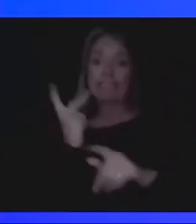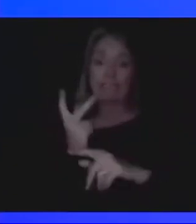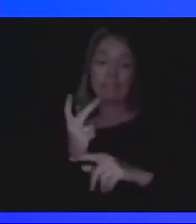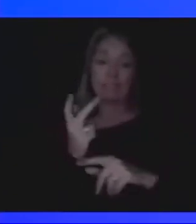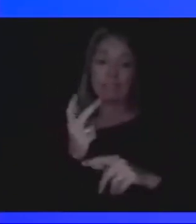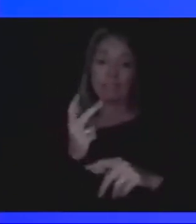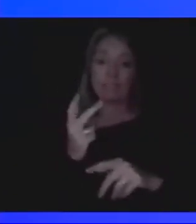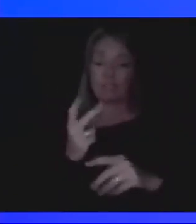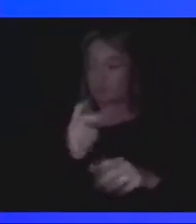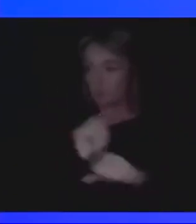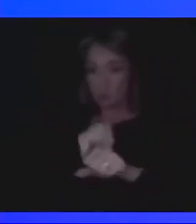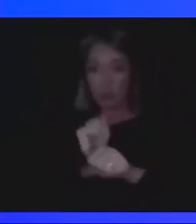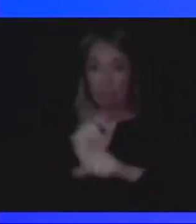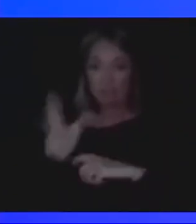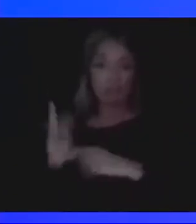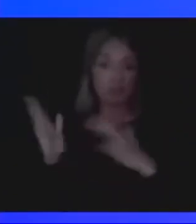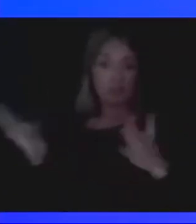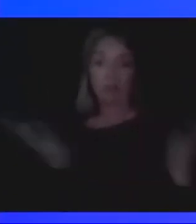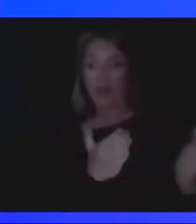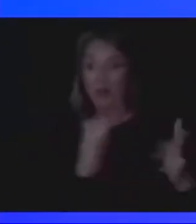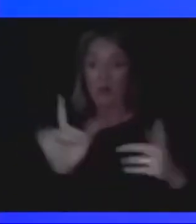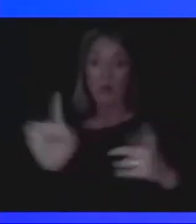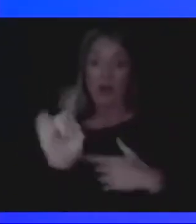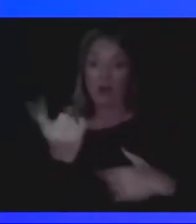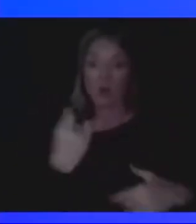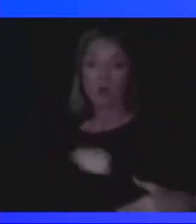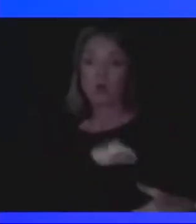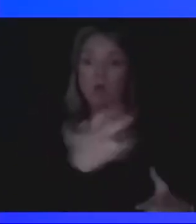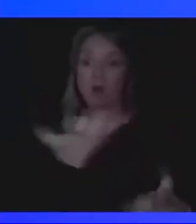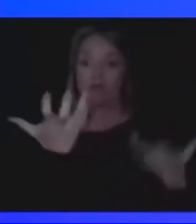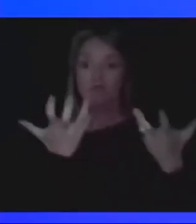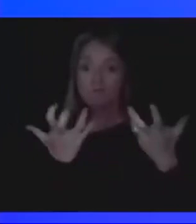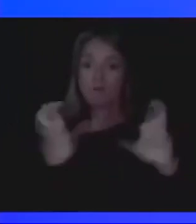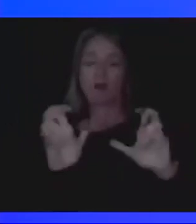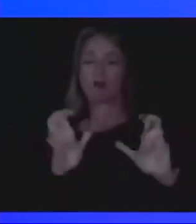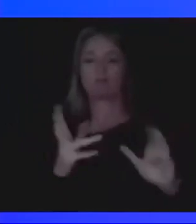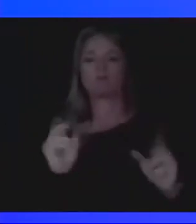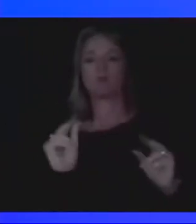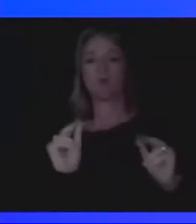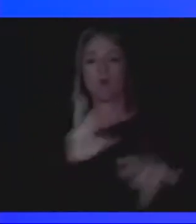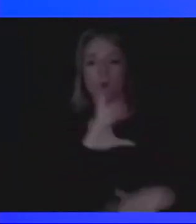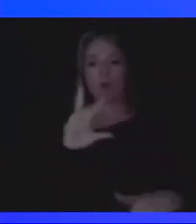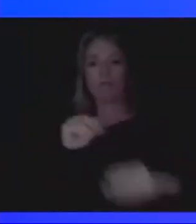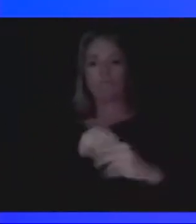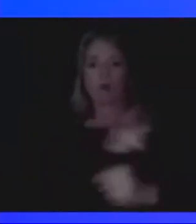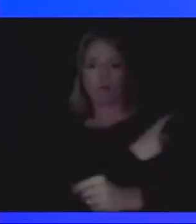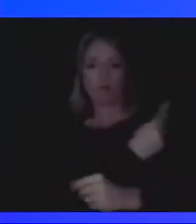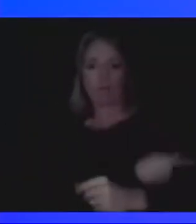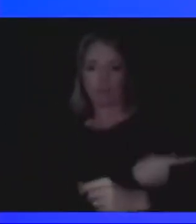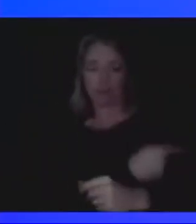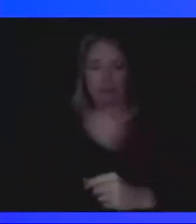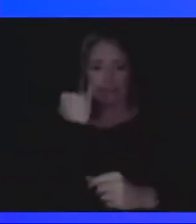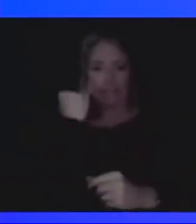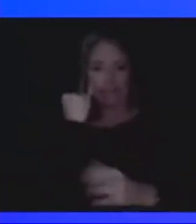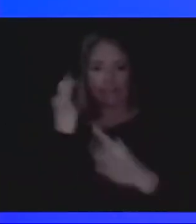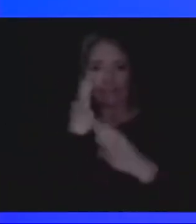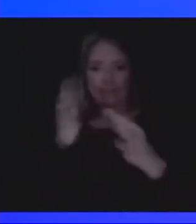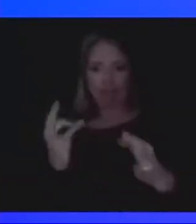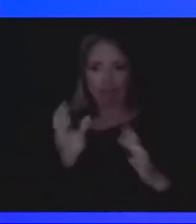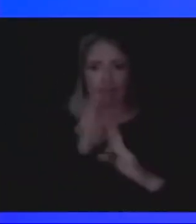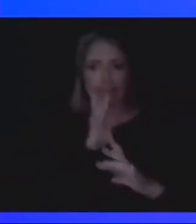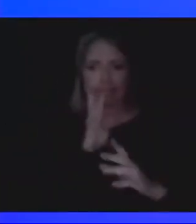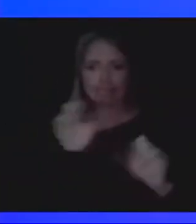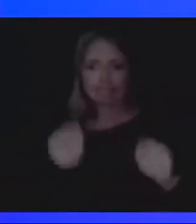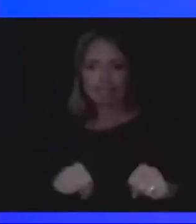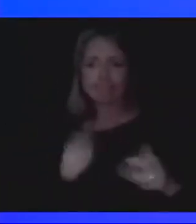you and take you to somewhere that you don't want to go. So we involve the patient, and if they have decision-making capacity, they have the ability to make that